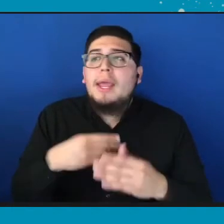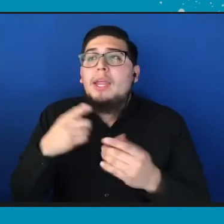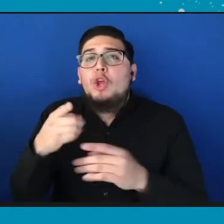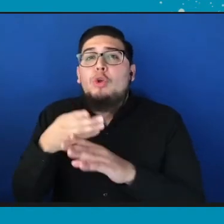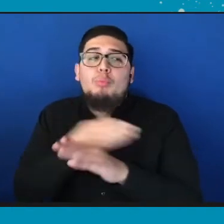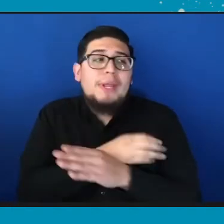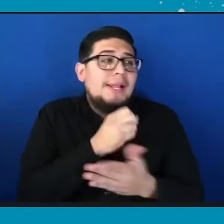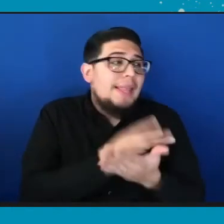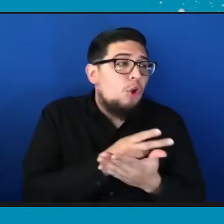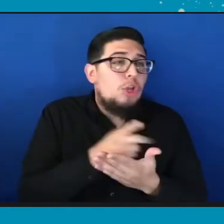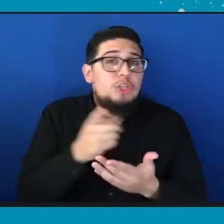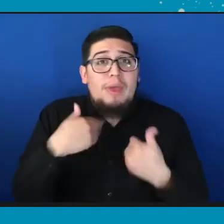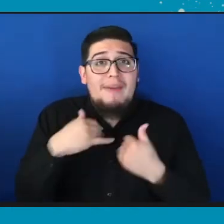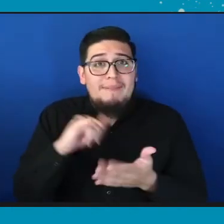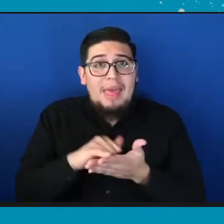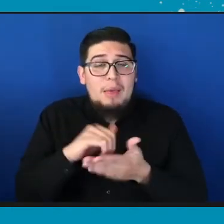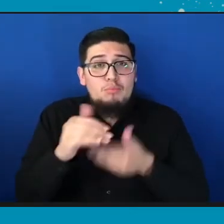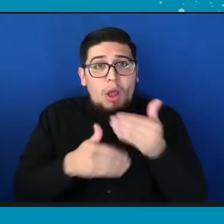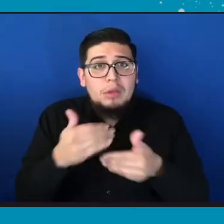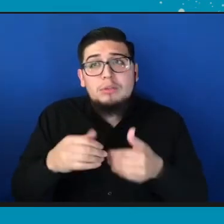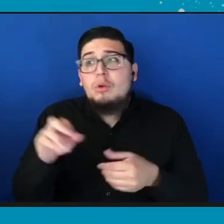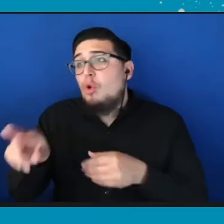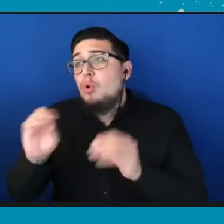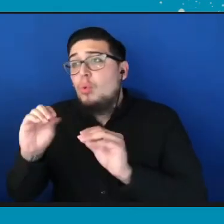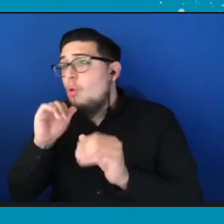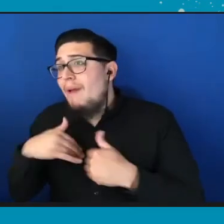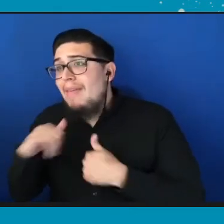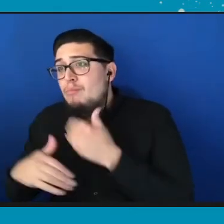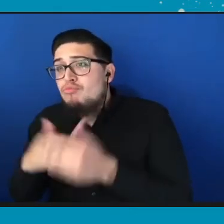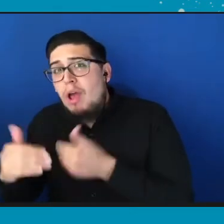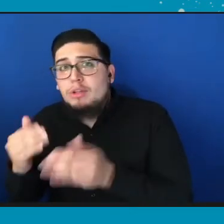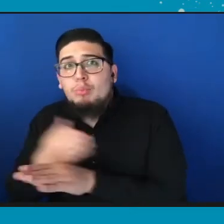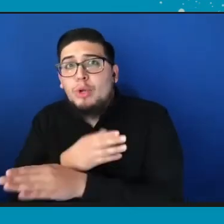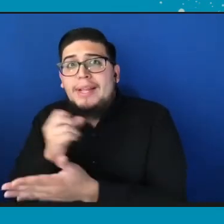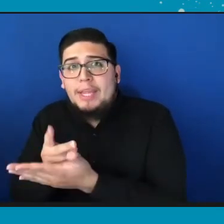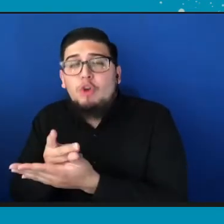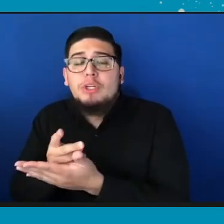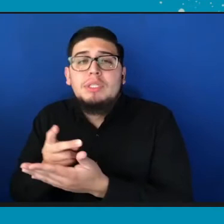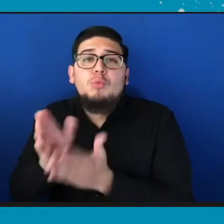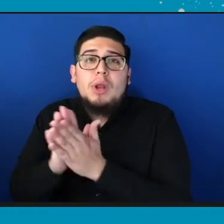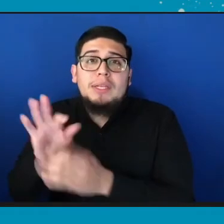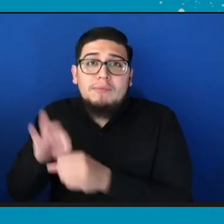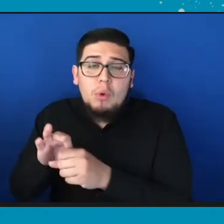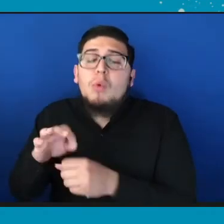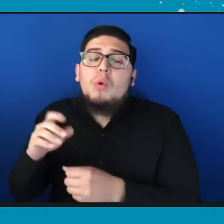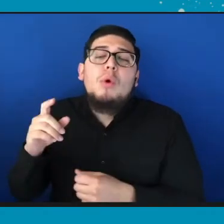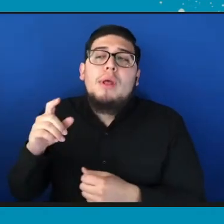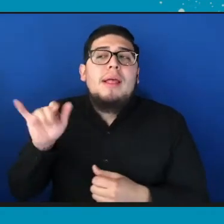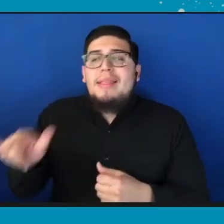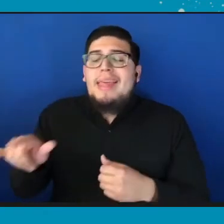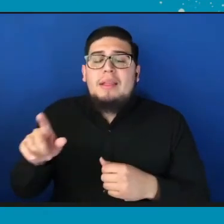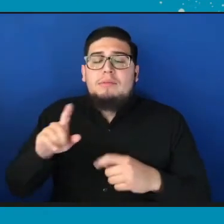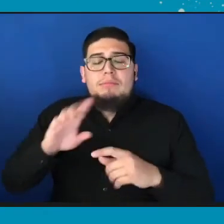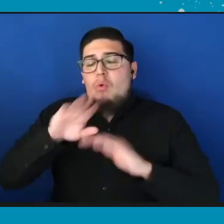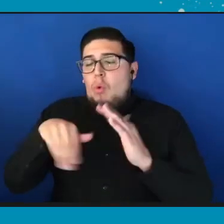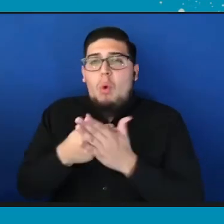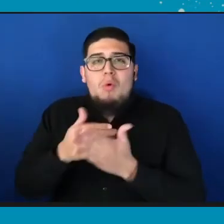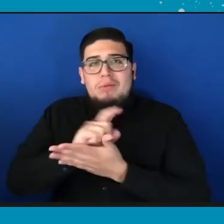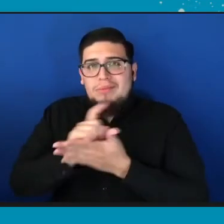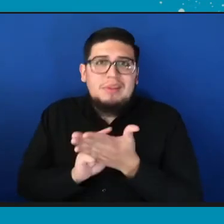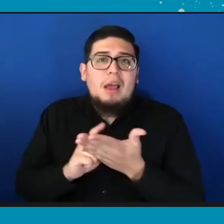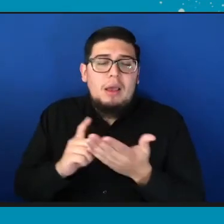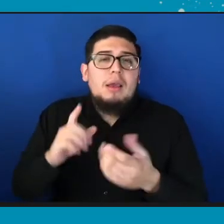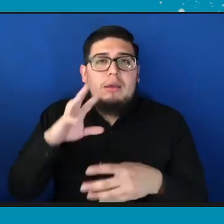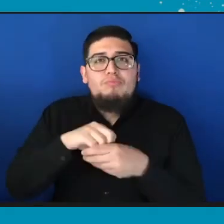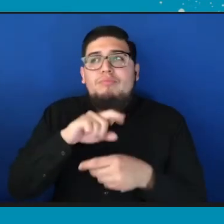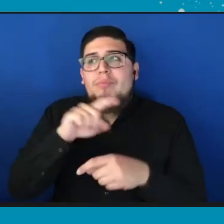had pre-clearance. The voter suppression regime is quite brutal, and it's asymmetric. It's going to operate in those various states, regardless of